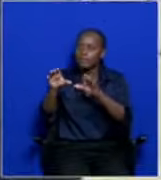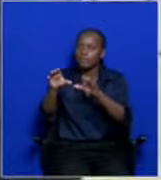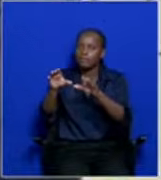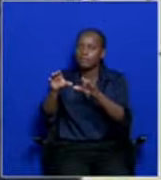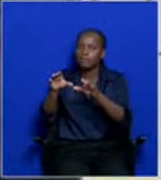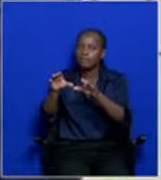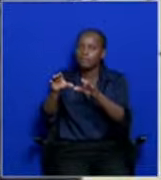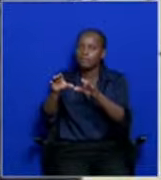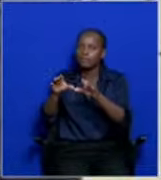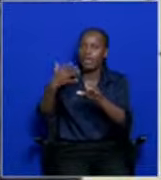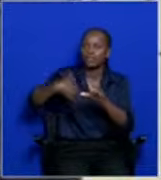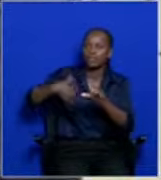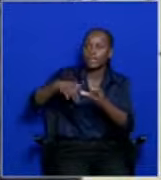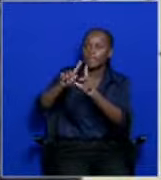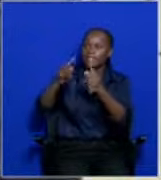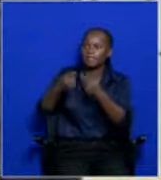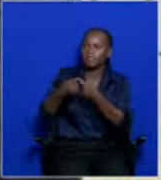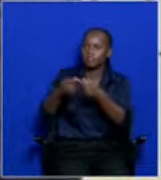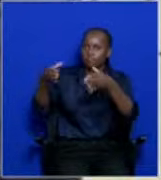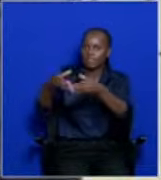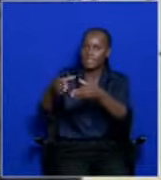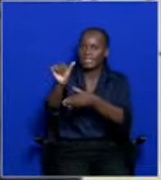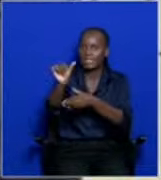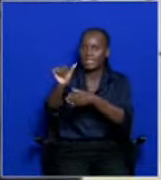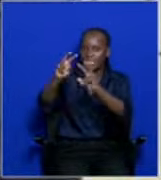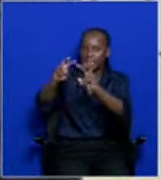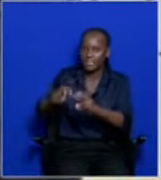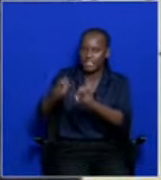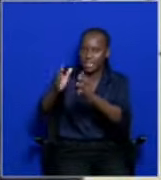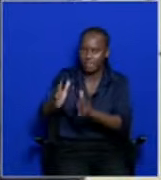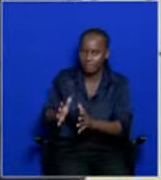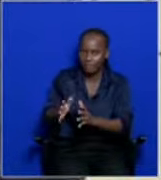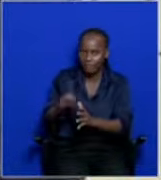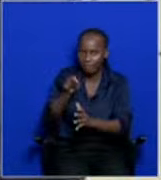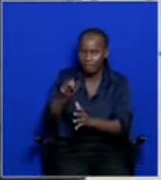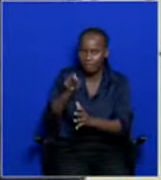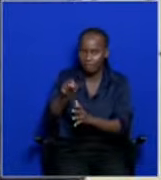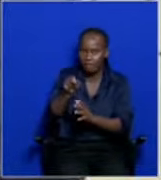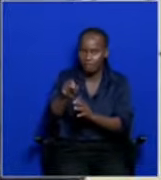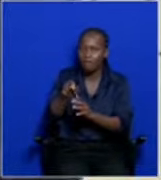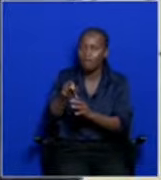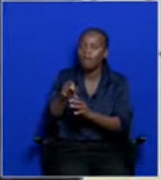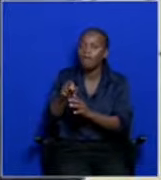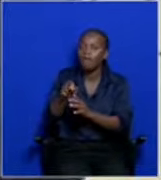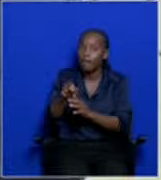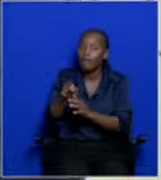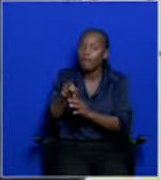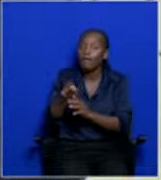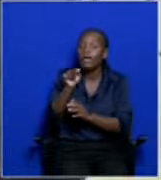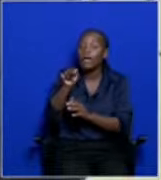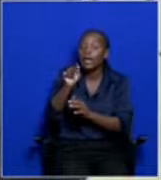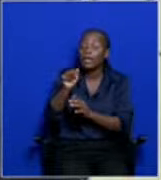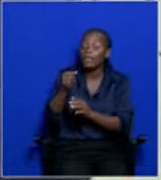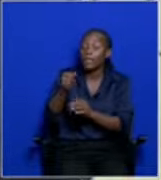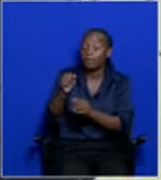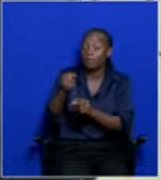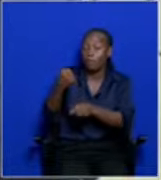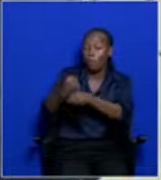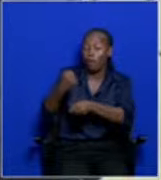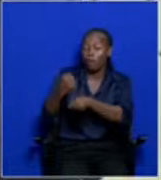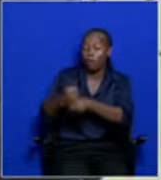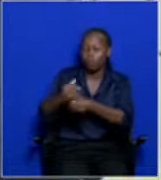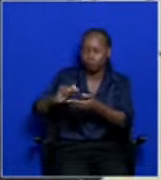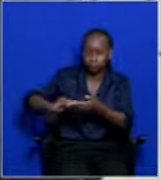6 investigators are up from 5 previously. The high workload is further compounded by the departure